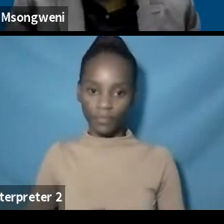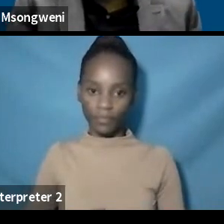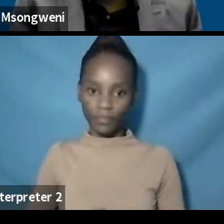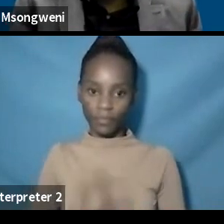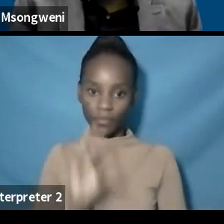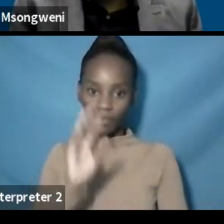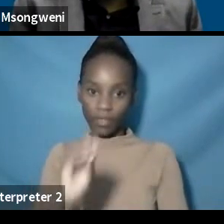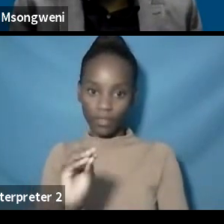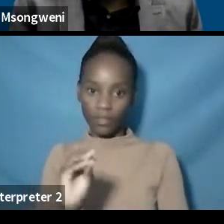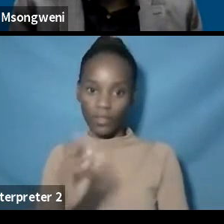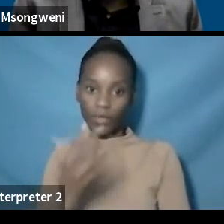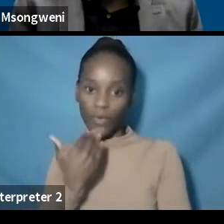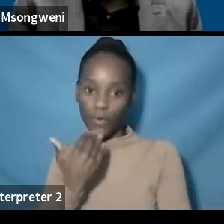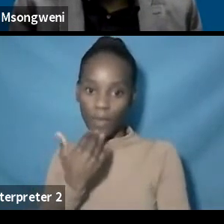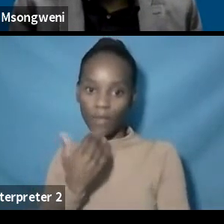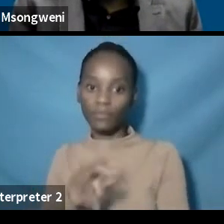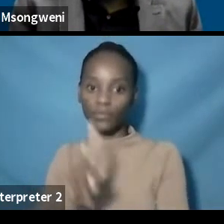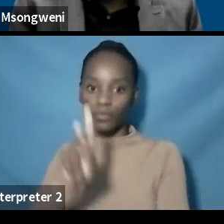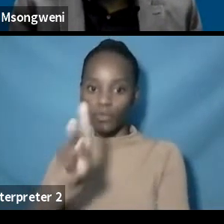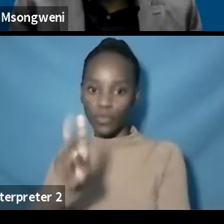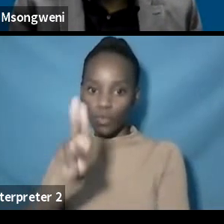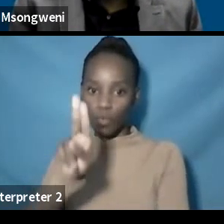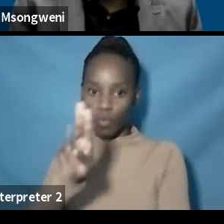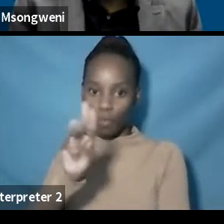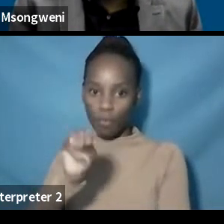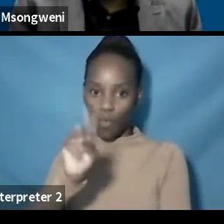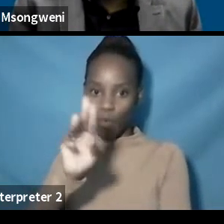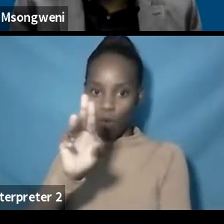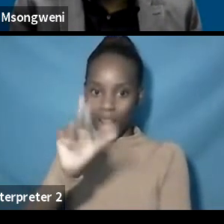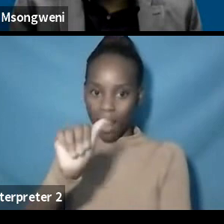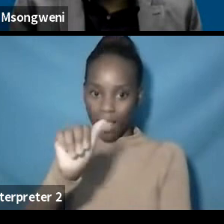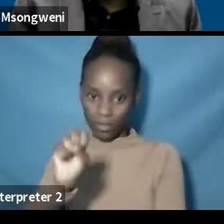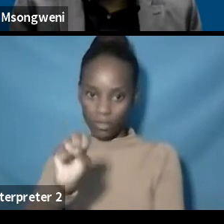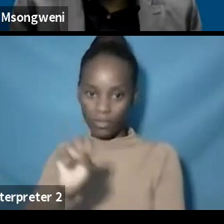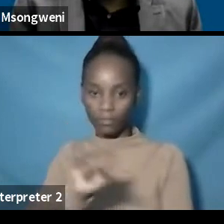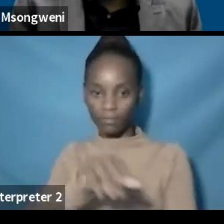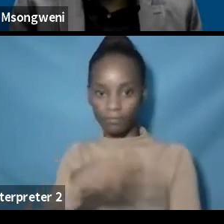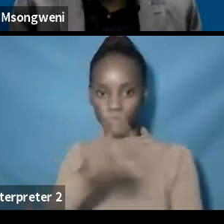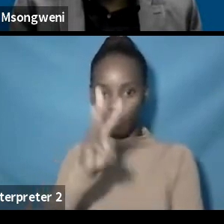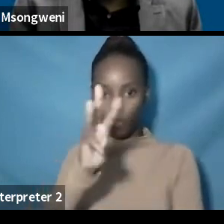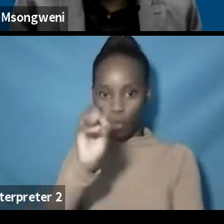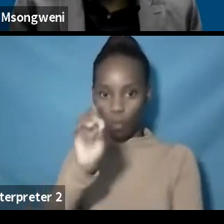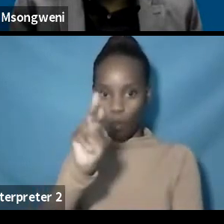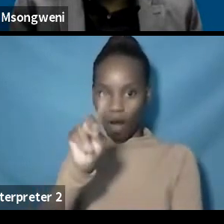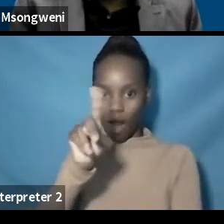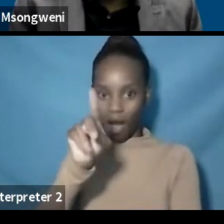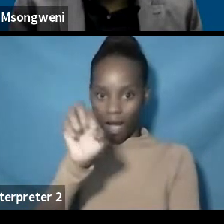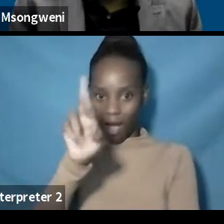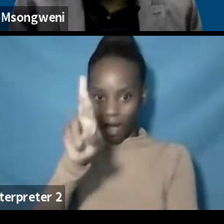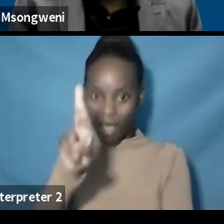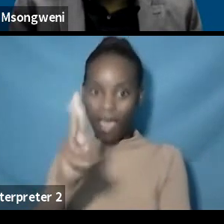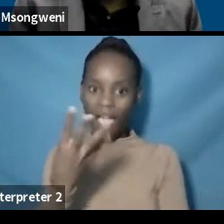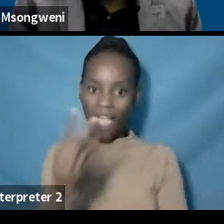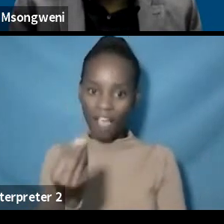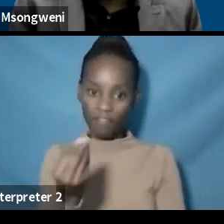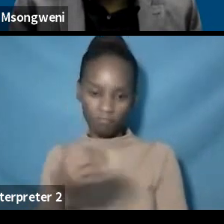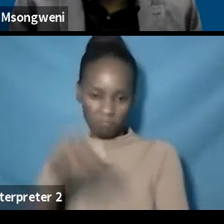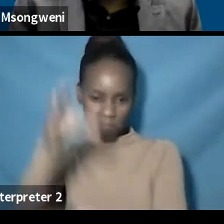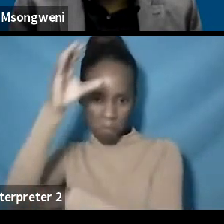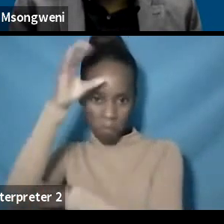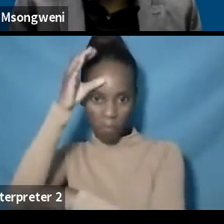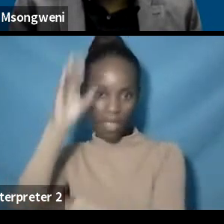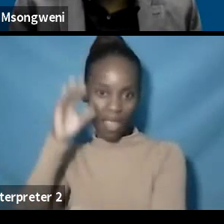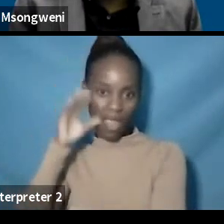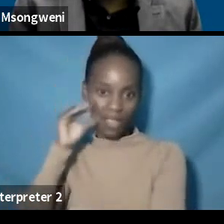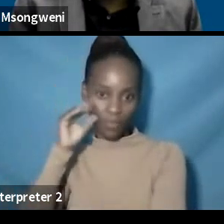Kumblas Vanda. Kumblas Vanda also comes with a intense experience from tax products point of view.